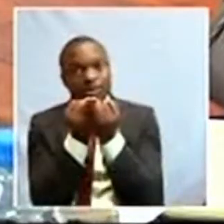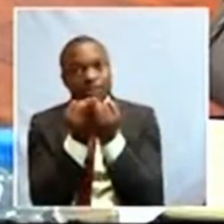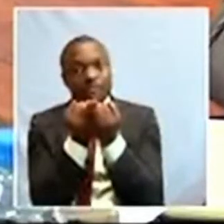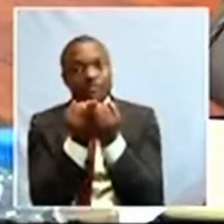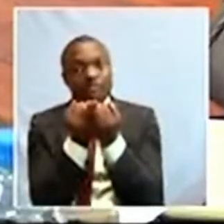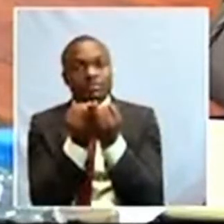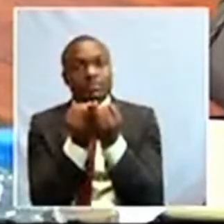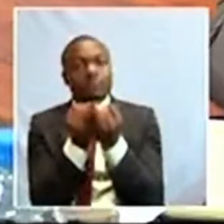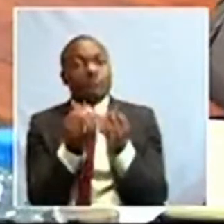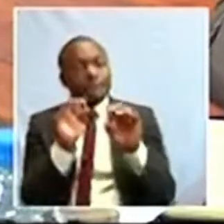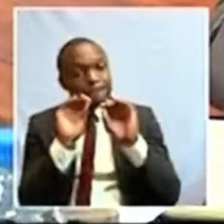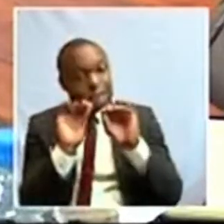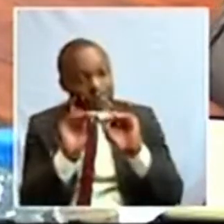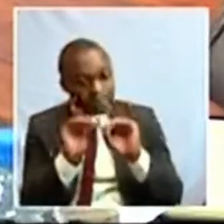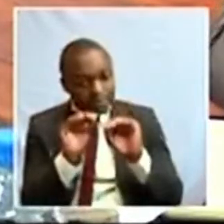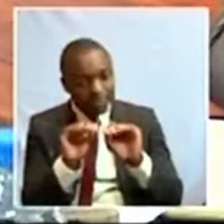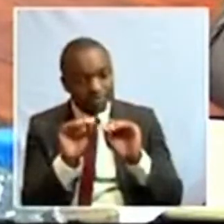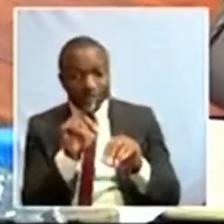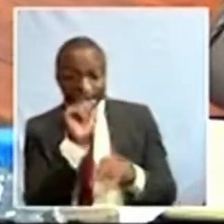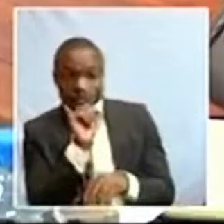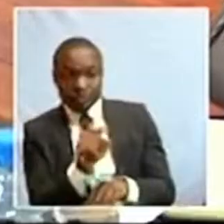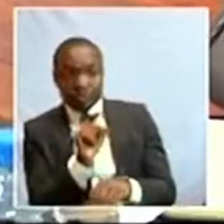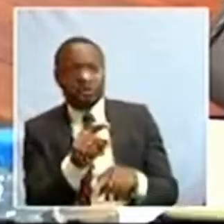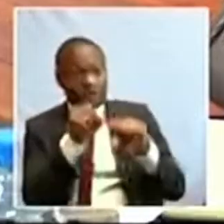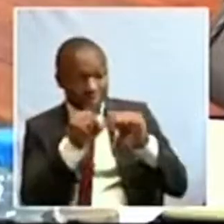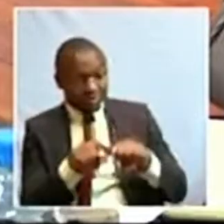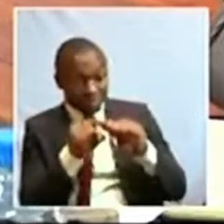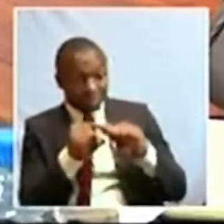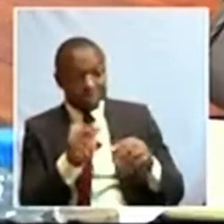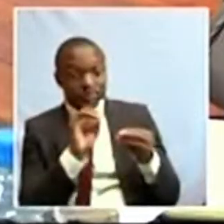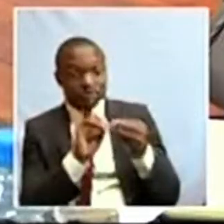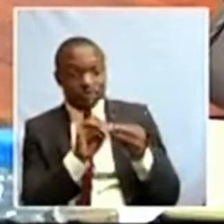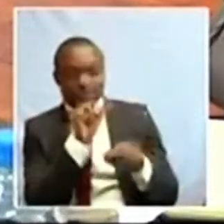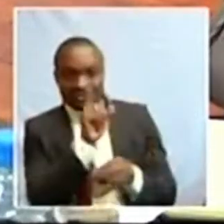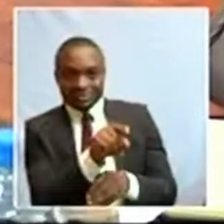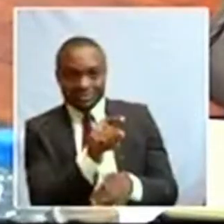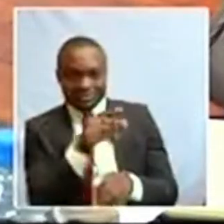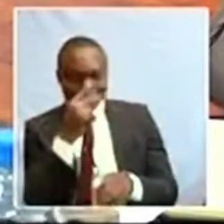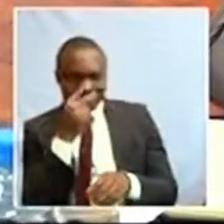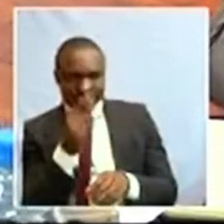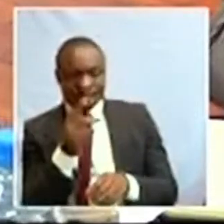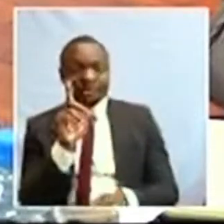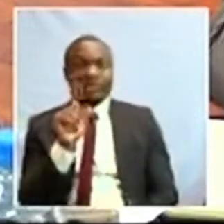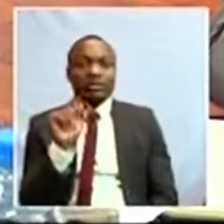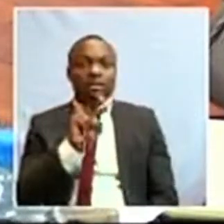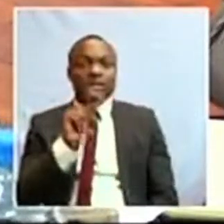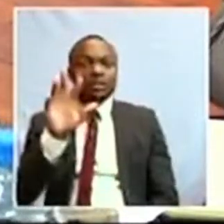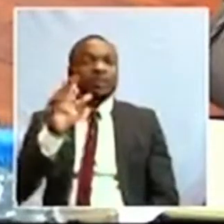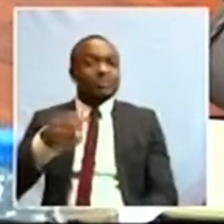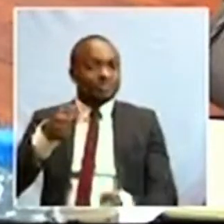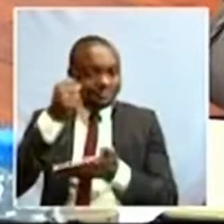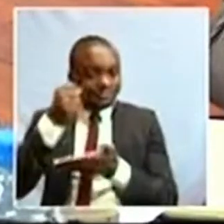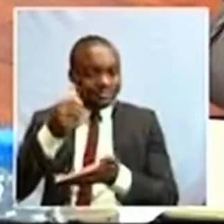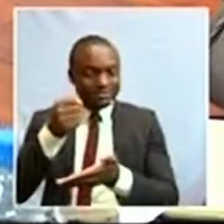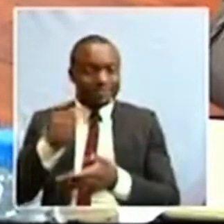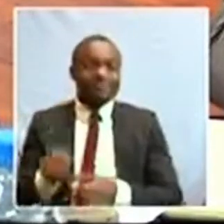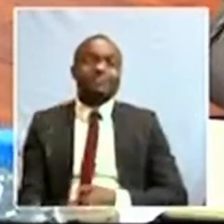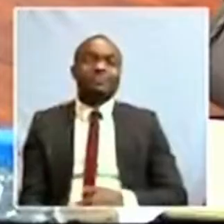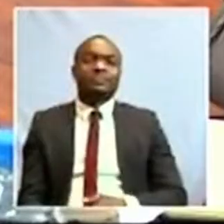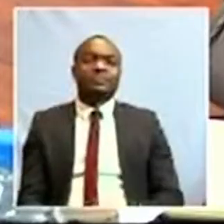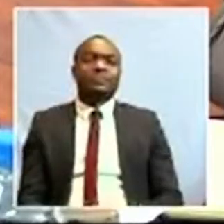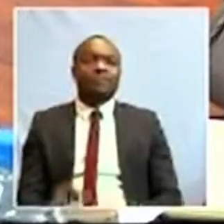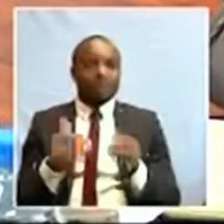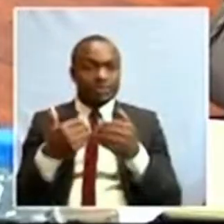capacity building. So those we rely on them. And when we look at our 2025 budget, Chair, we